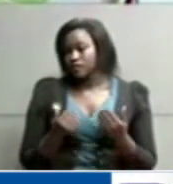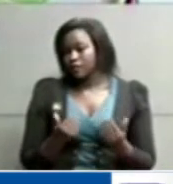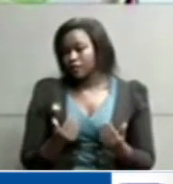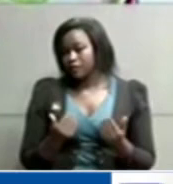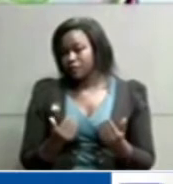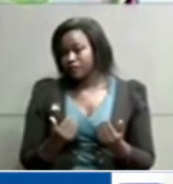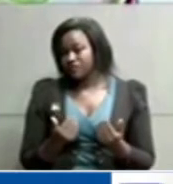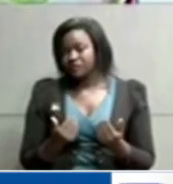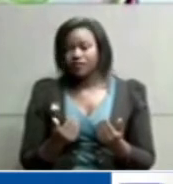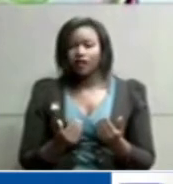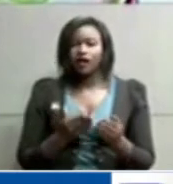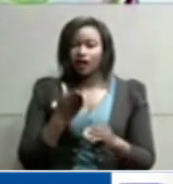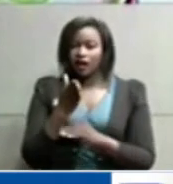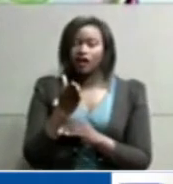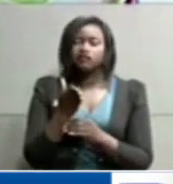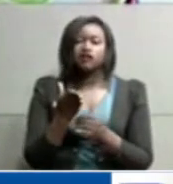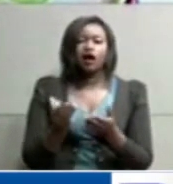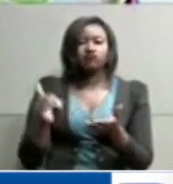He came back